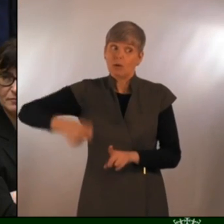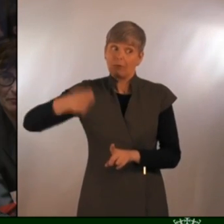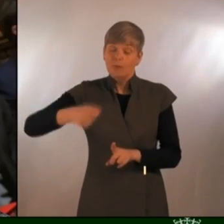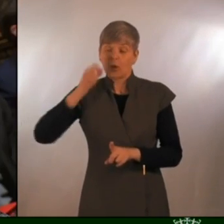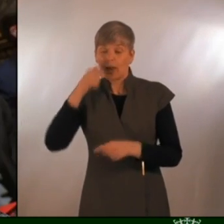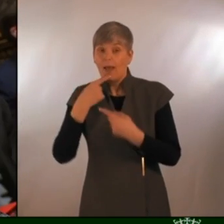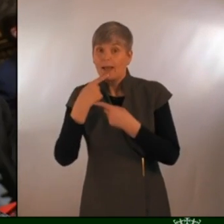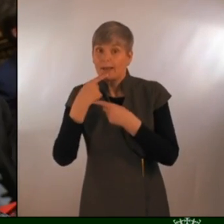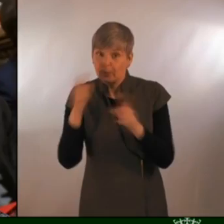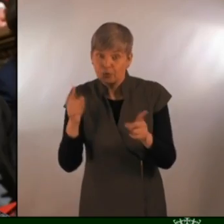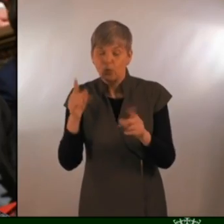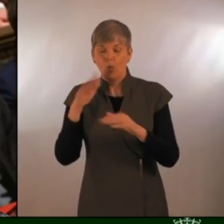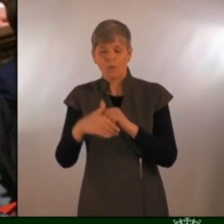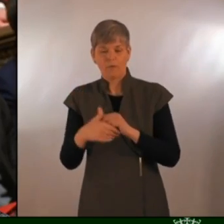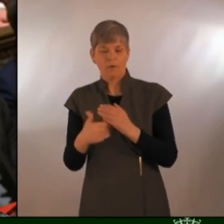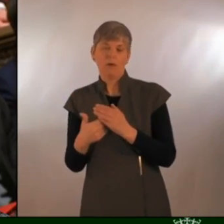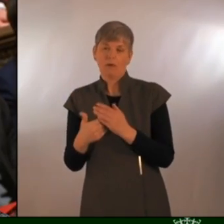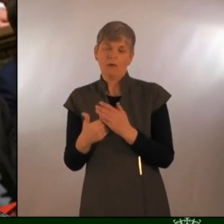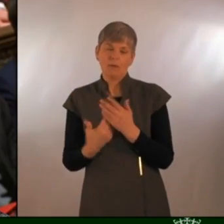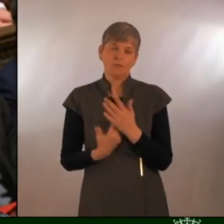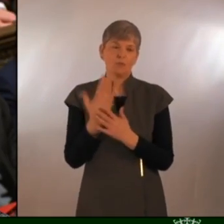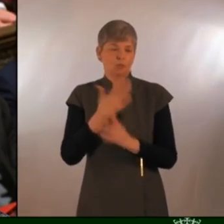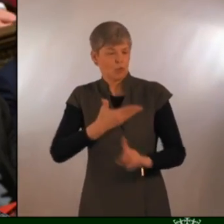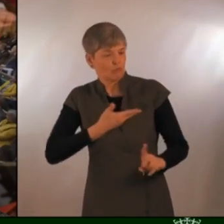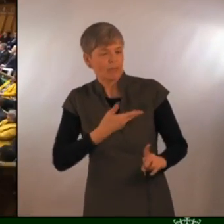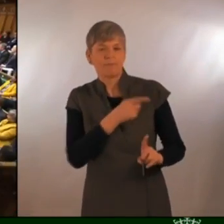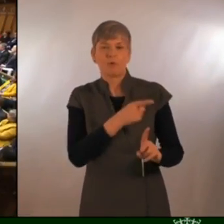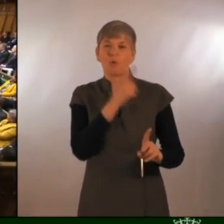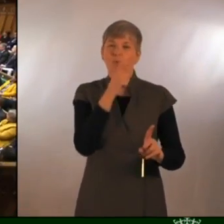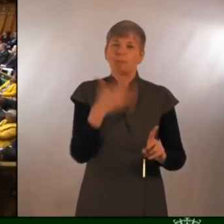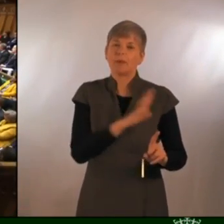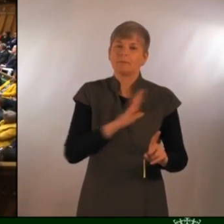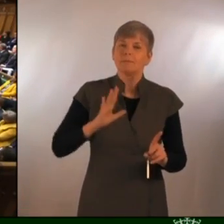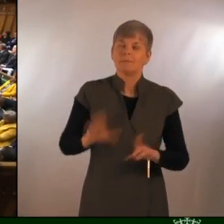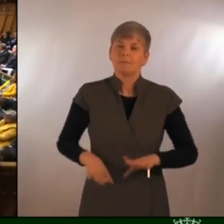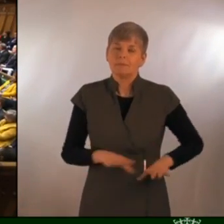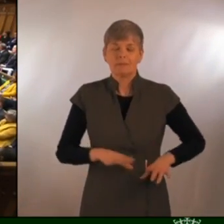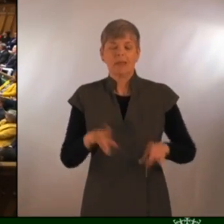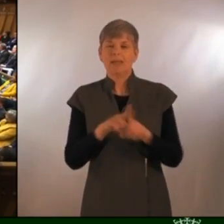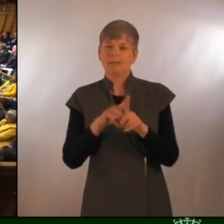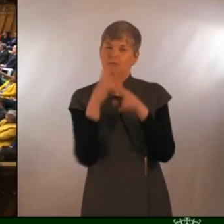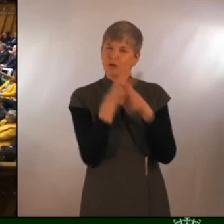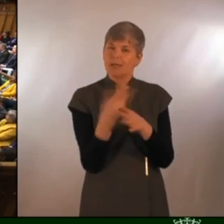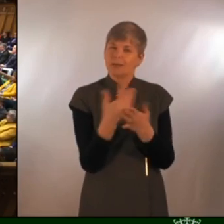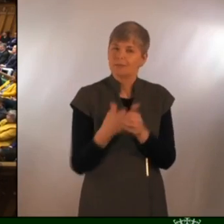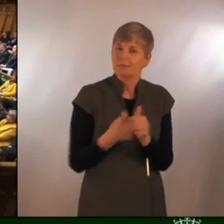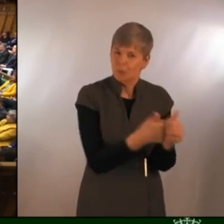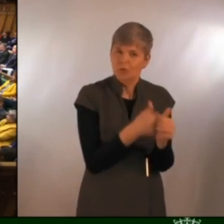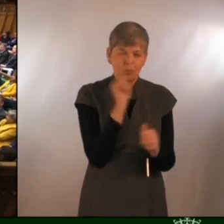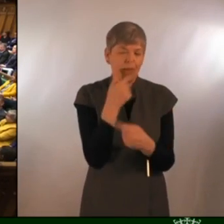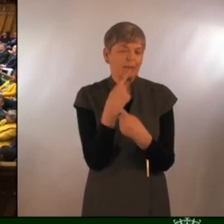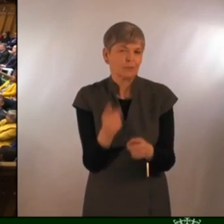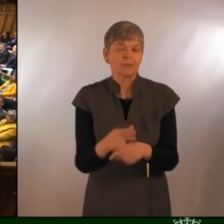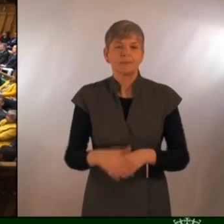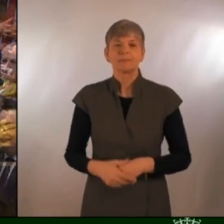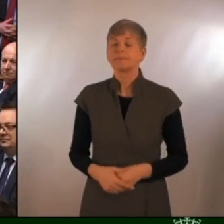intend to take to protect and promote the rights of veterans. Jack Brereton. Thank you, Mr. Speaker. Would my right honourable friend agree with me